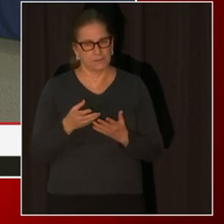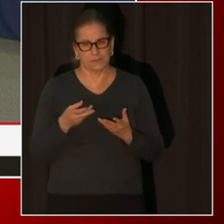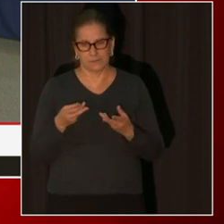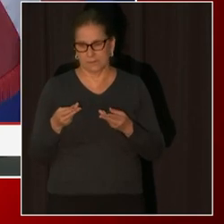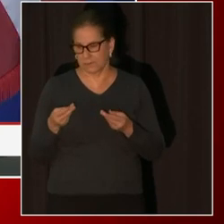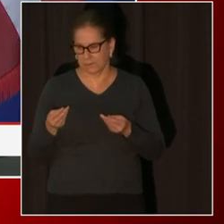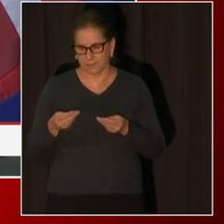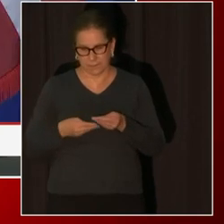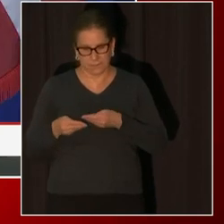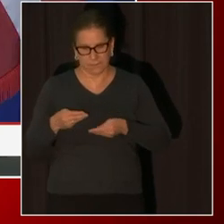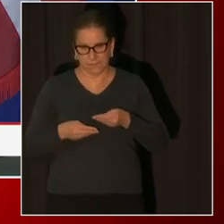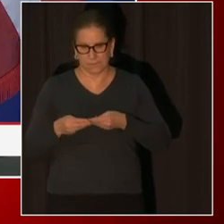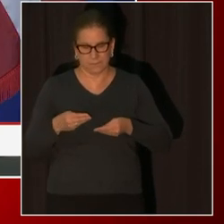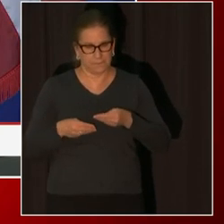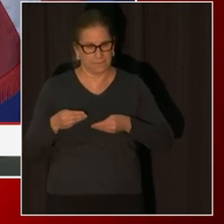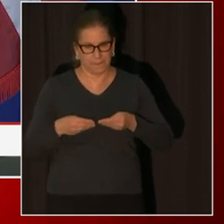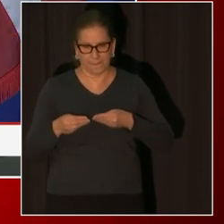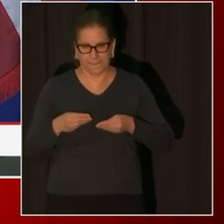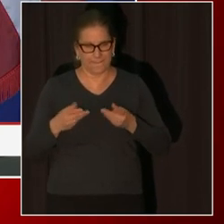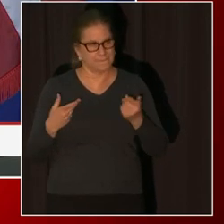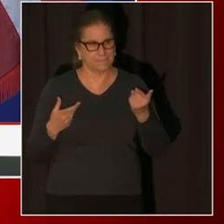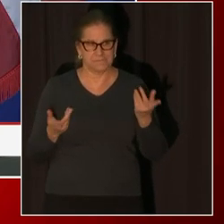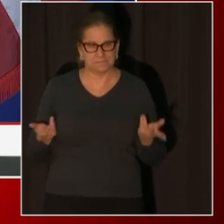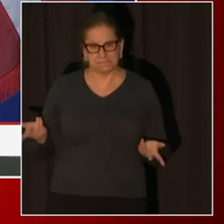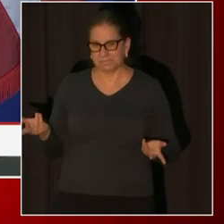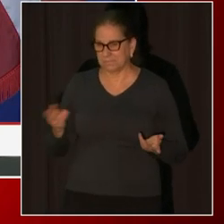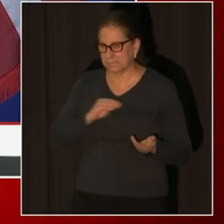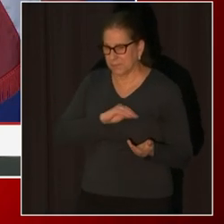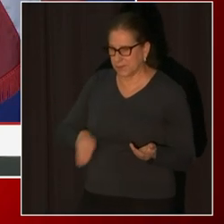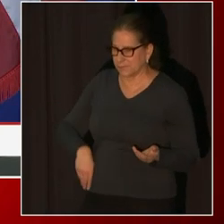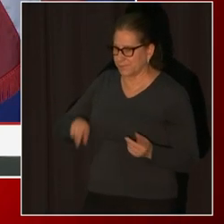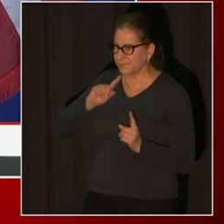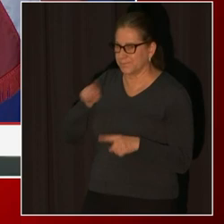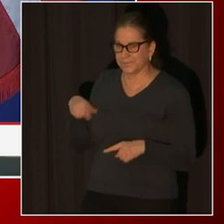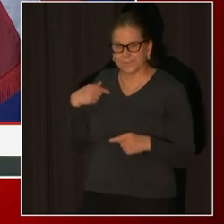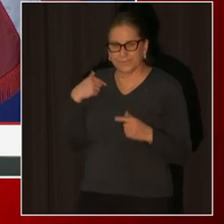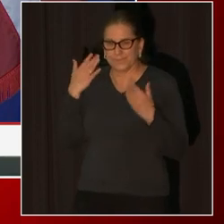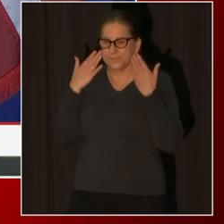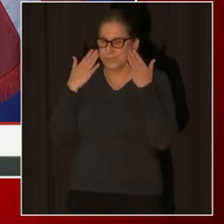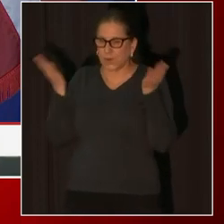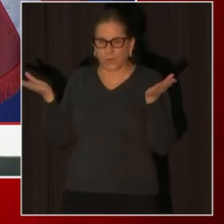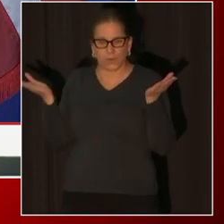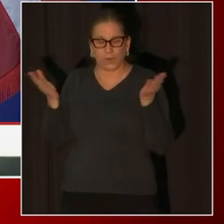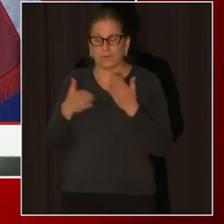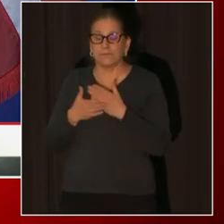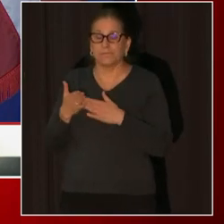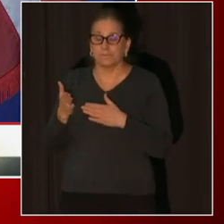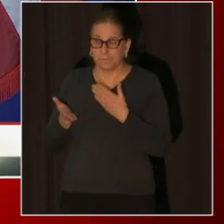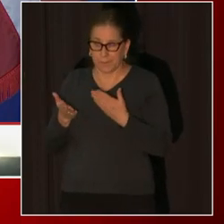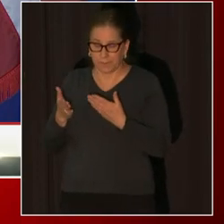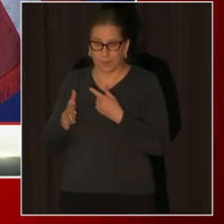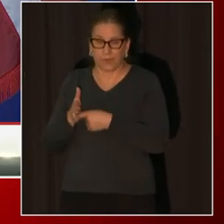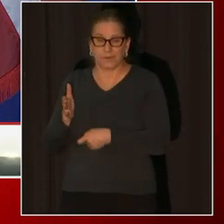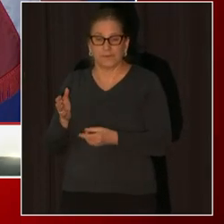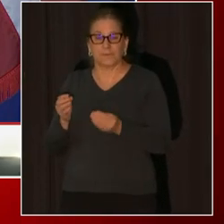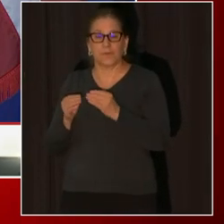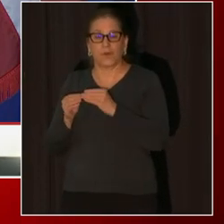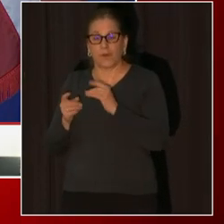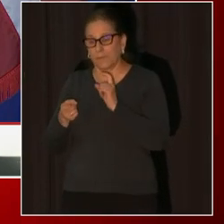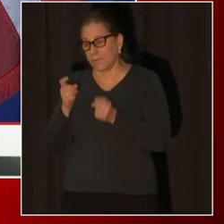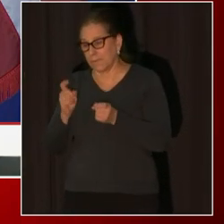Perry. We do know that some things will be more expensive that are fairly obvious. Modifications to buildings